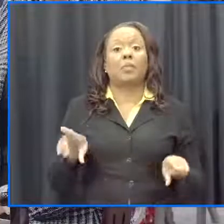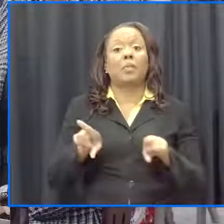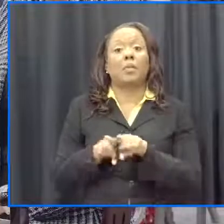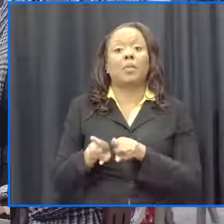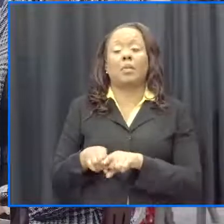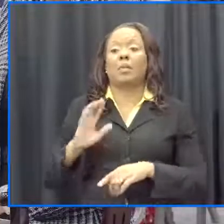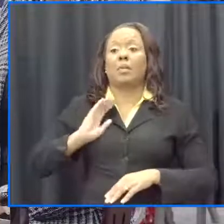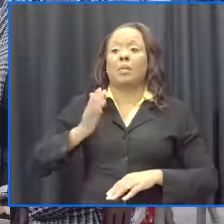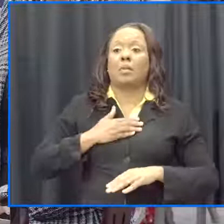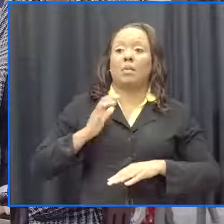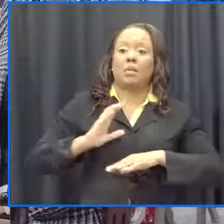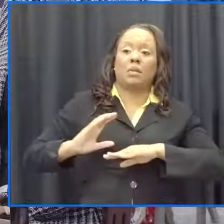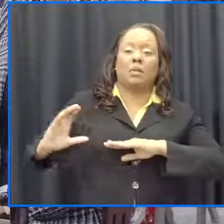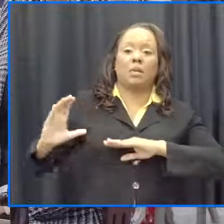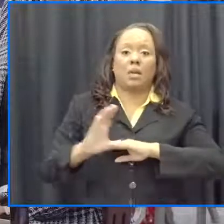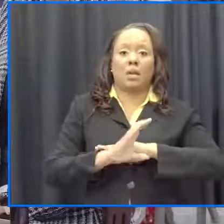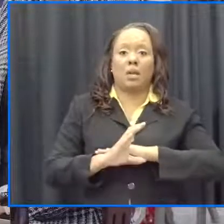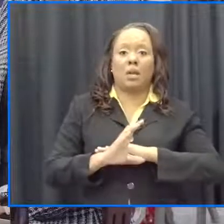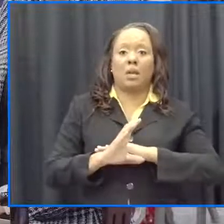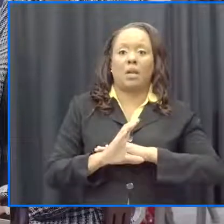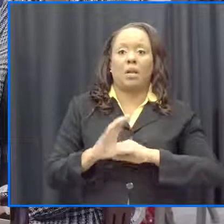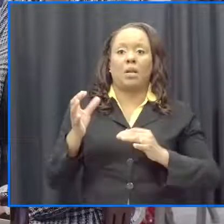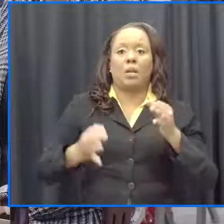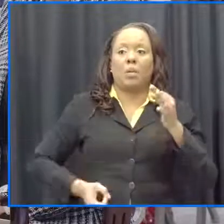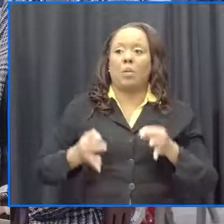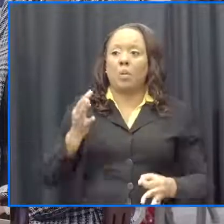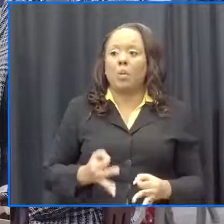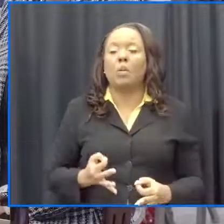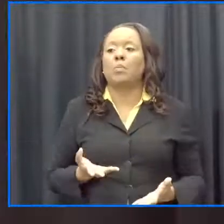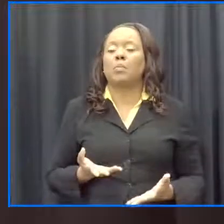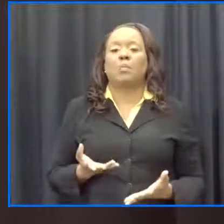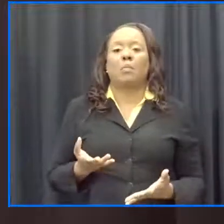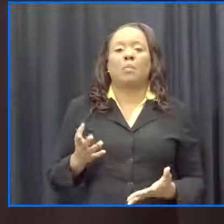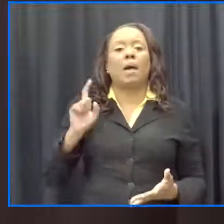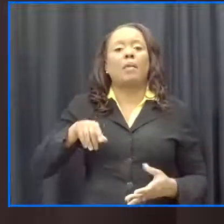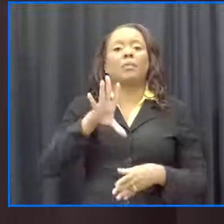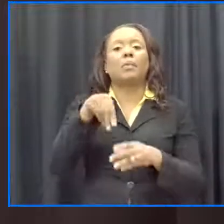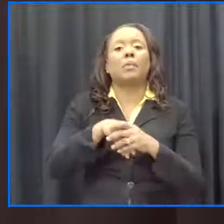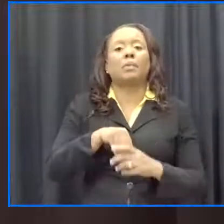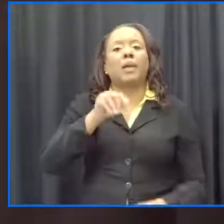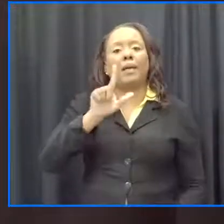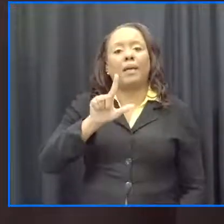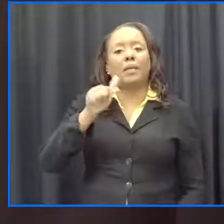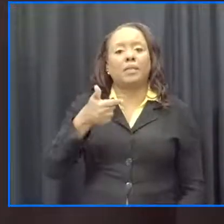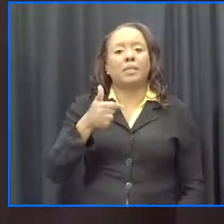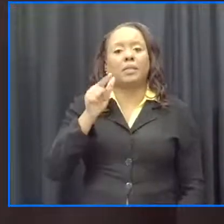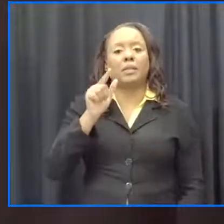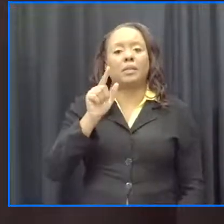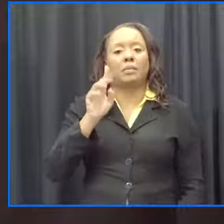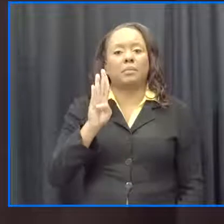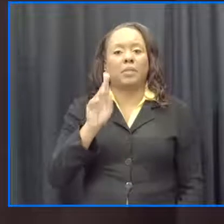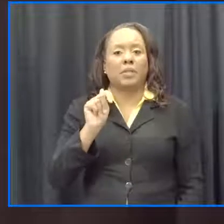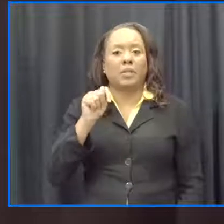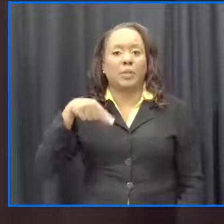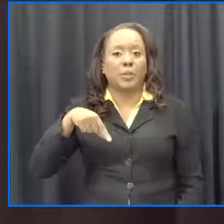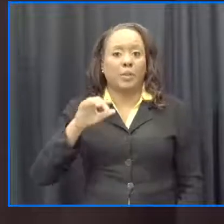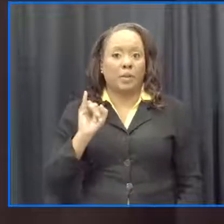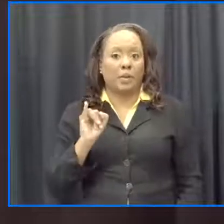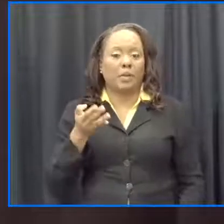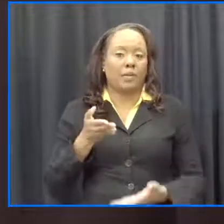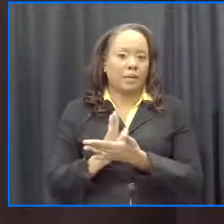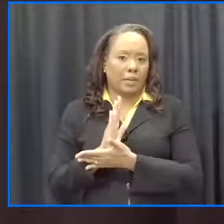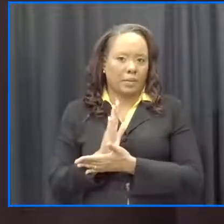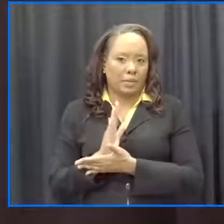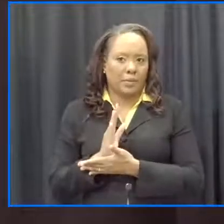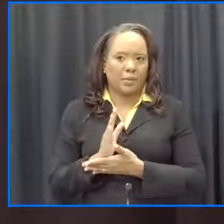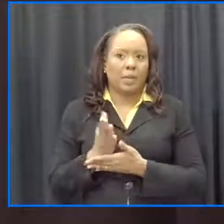regional courts in respect of LGBTQI rights and the constitutional protection of those